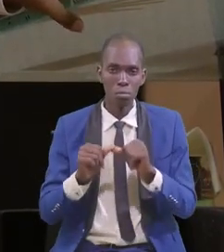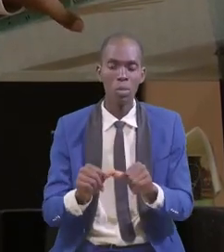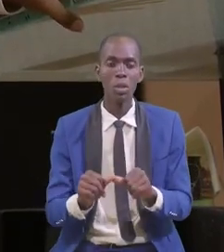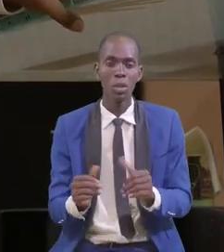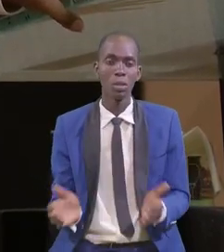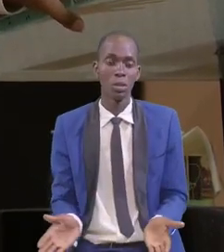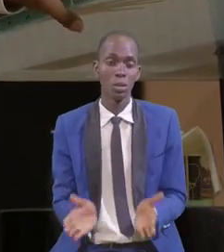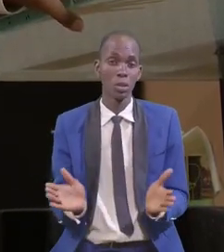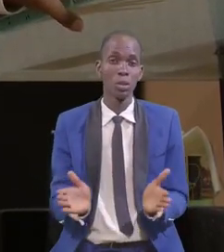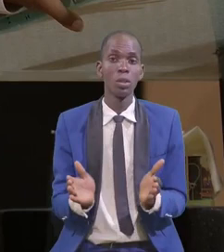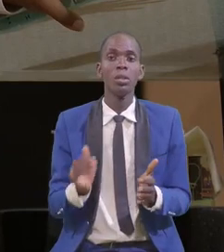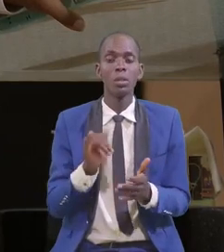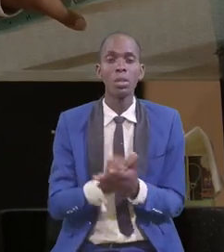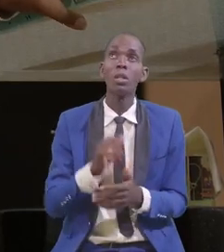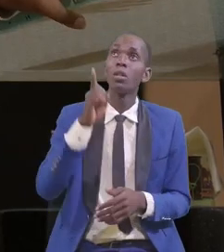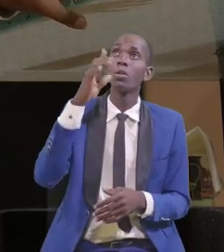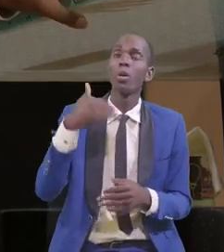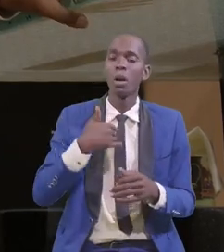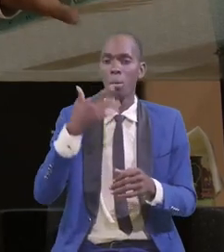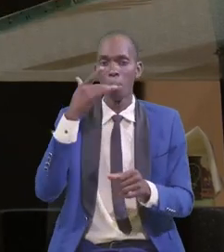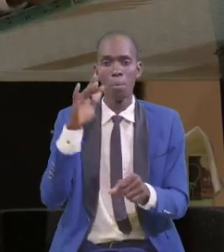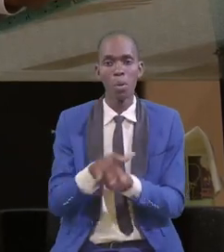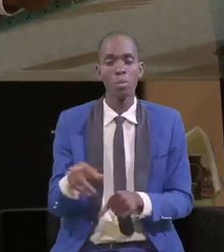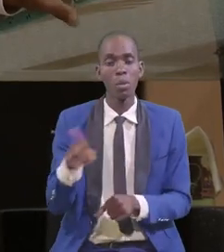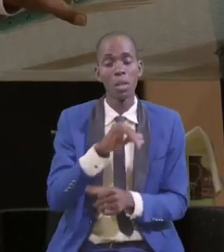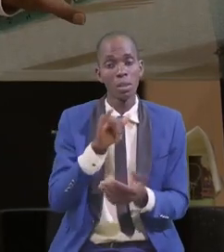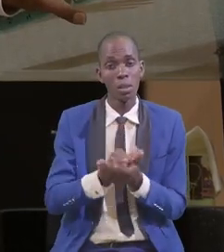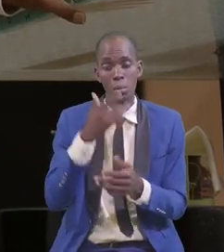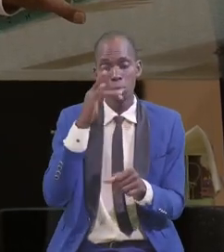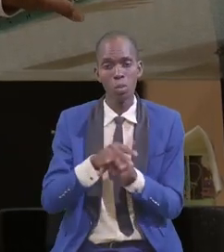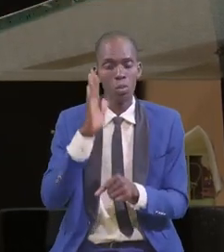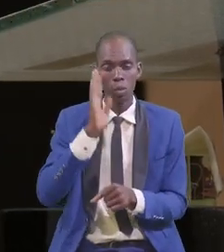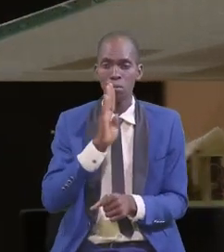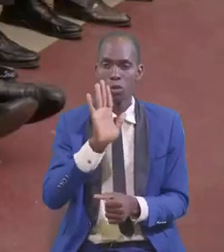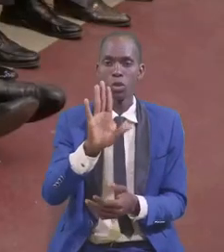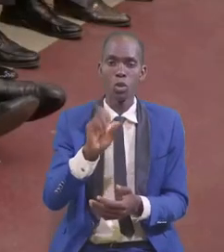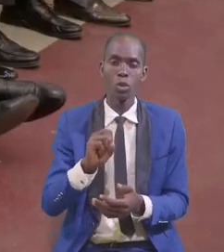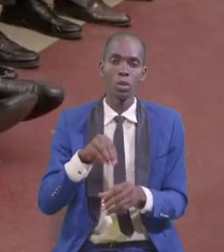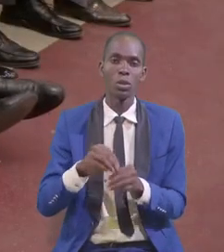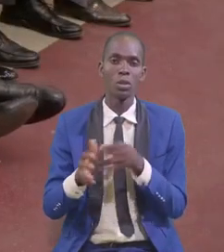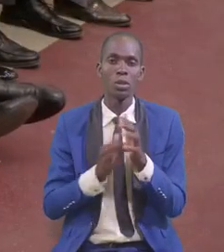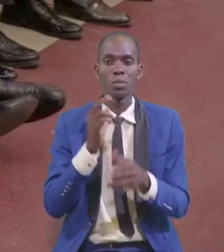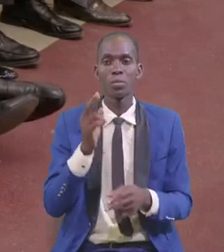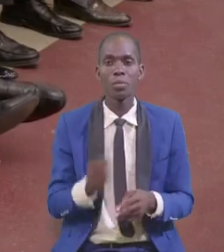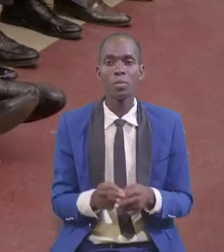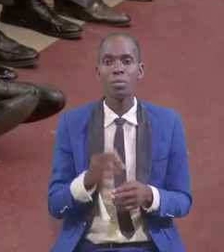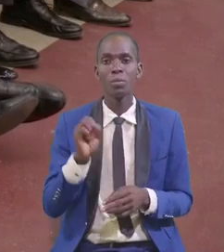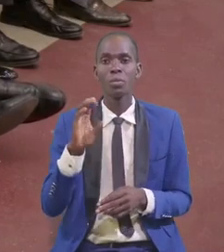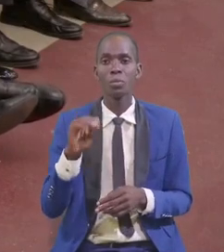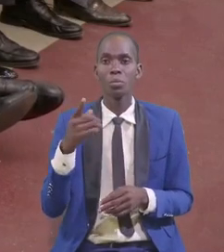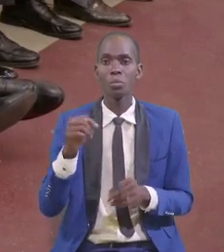that God has promised them, and that promise will be yours in Jesus' name. And so the